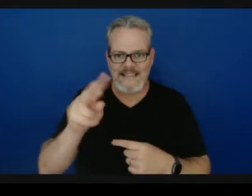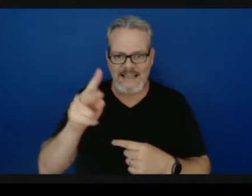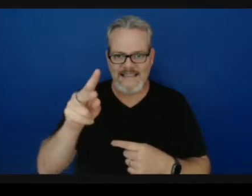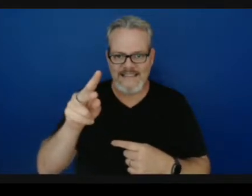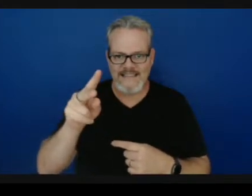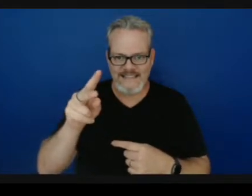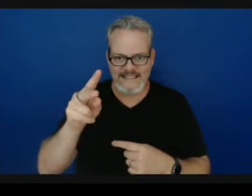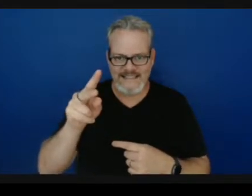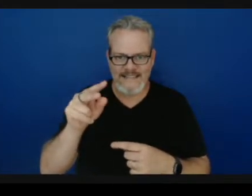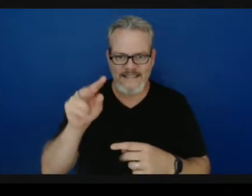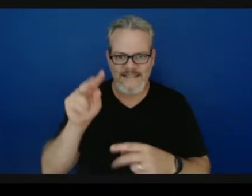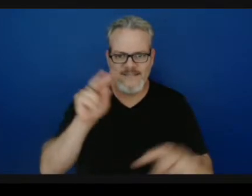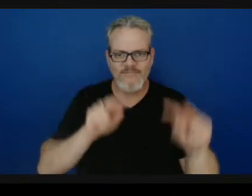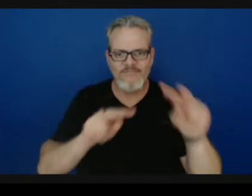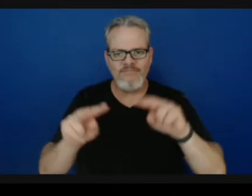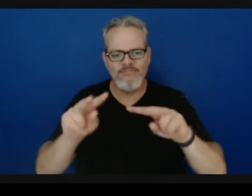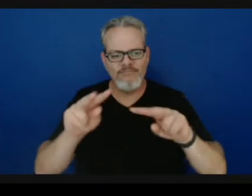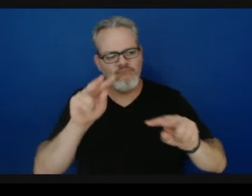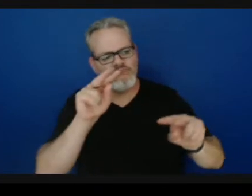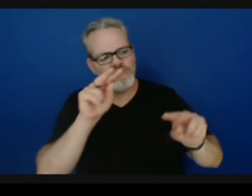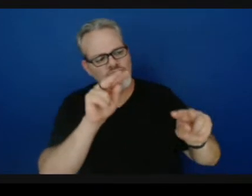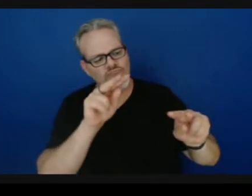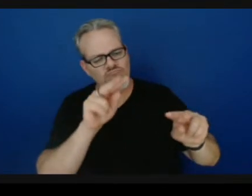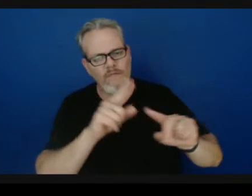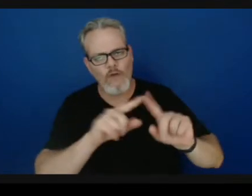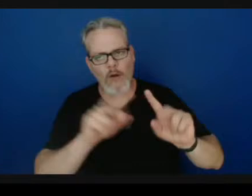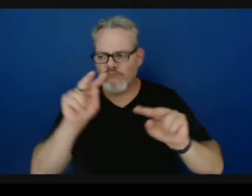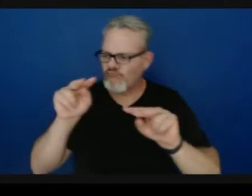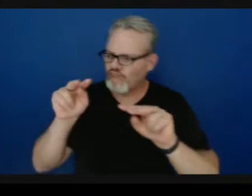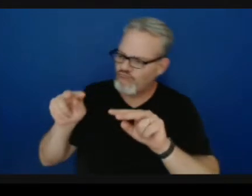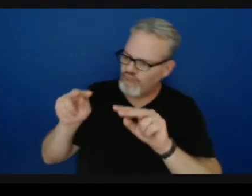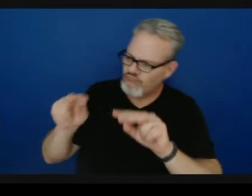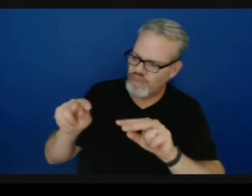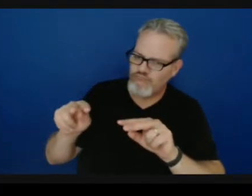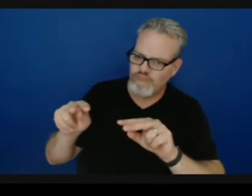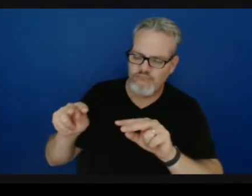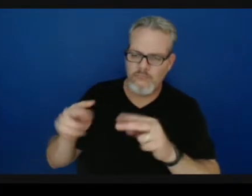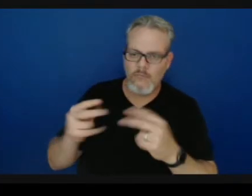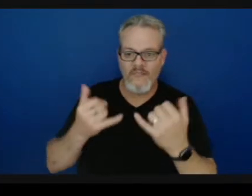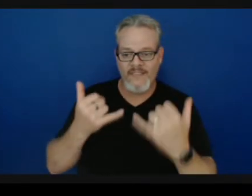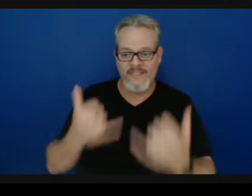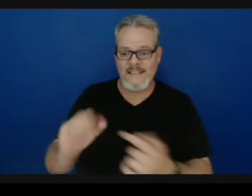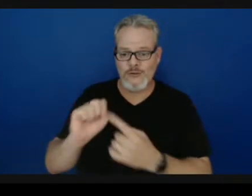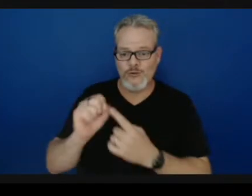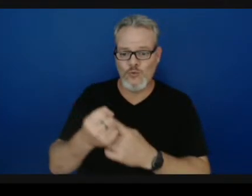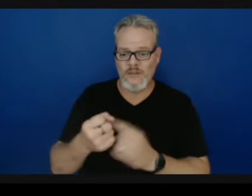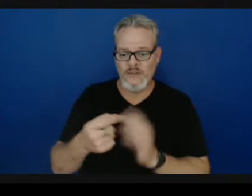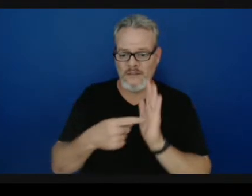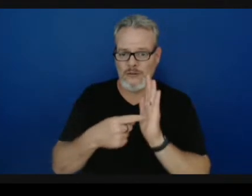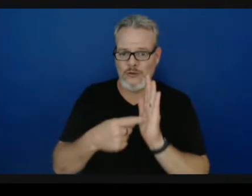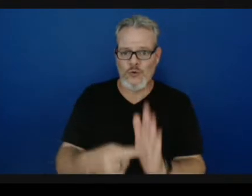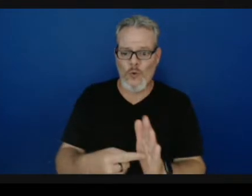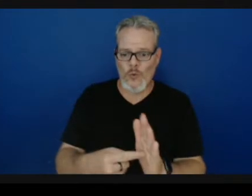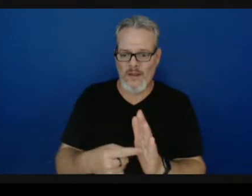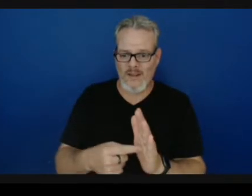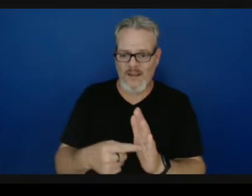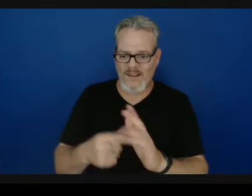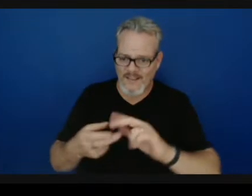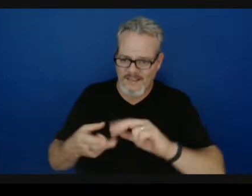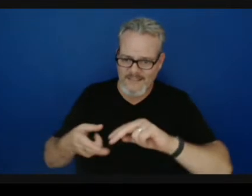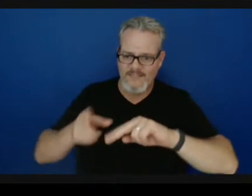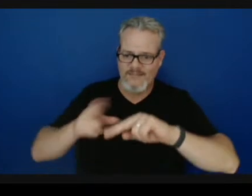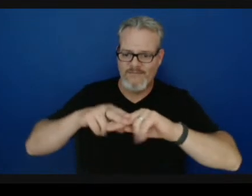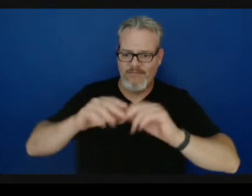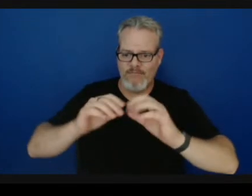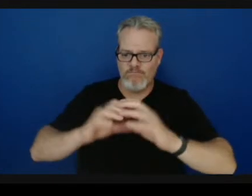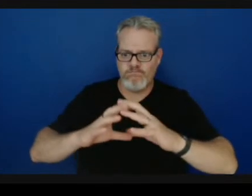slightly different direction as well. So in this case, it's showing inflation here in a Kauai, right?